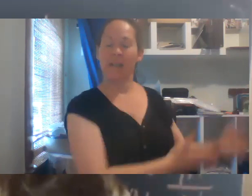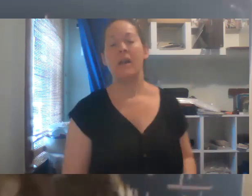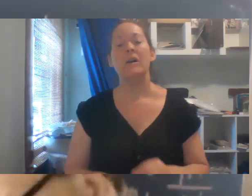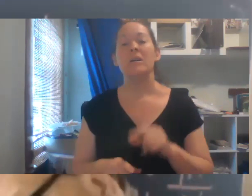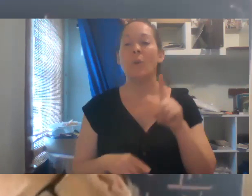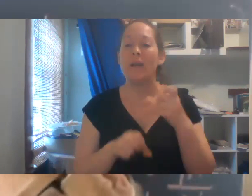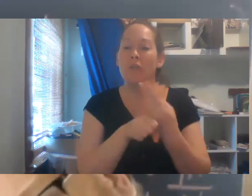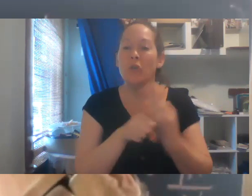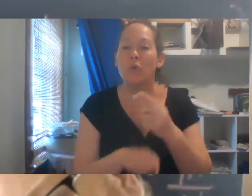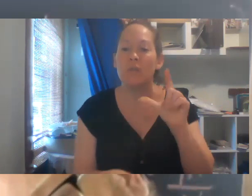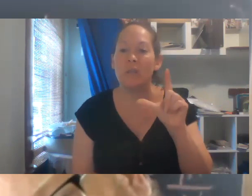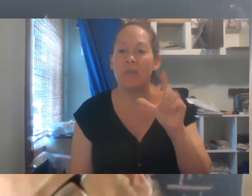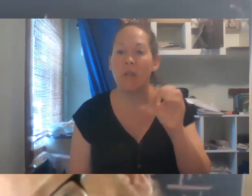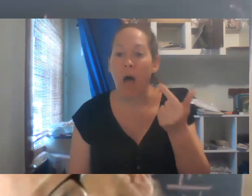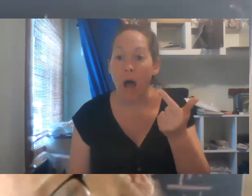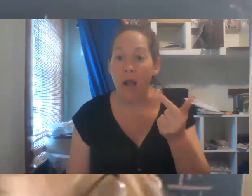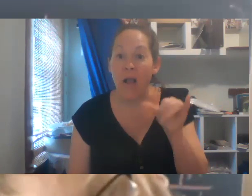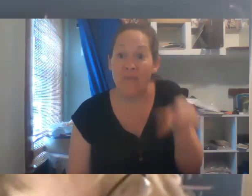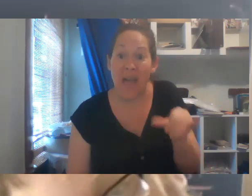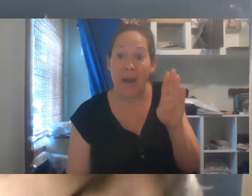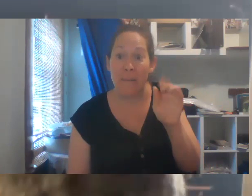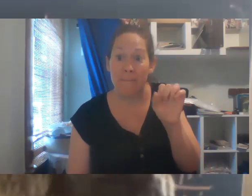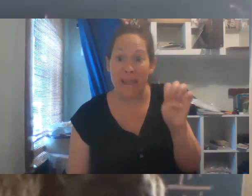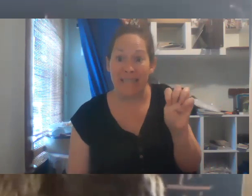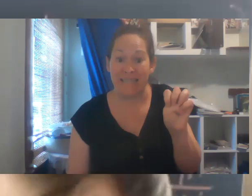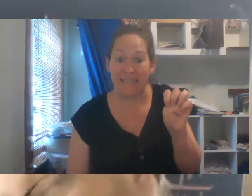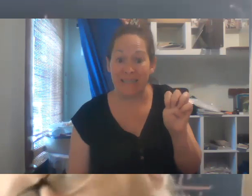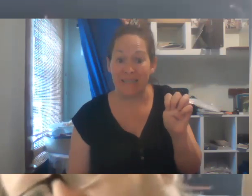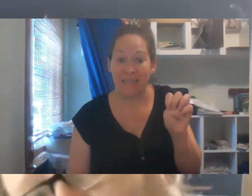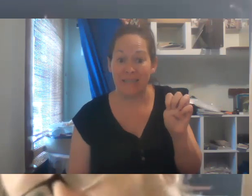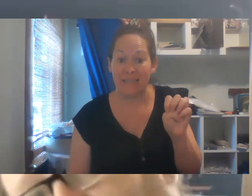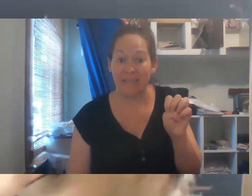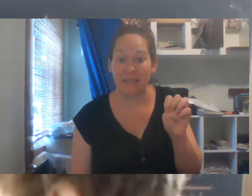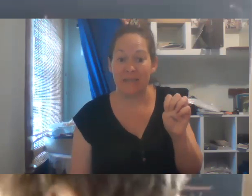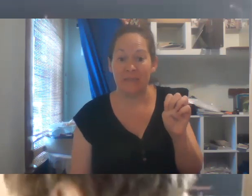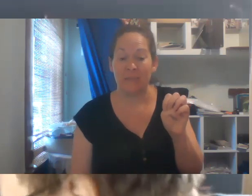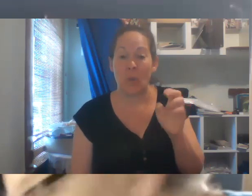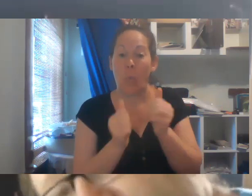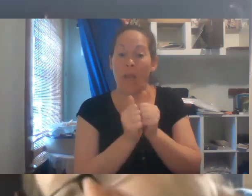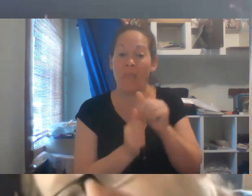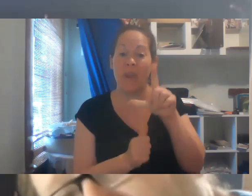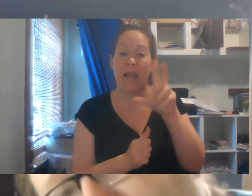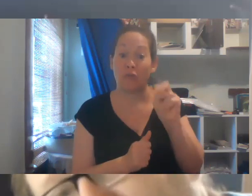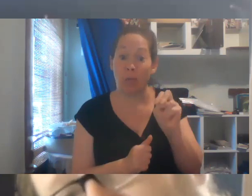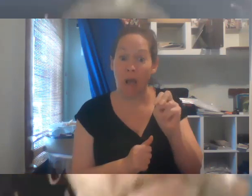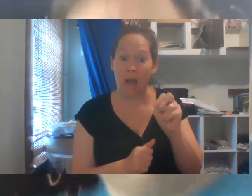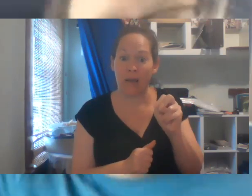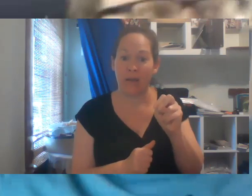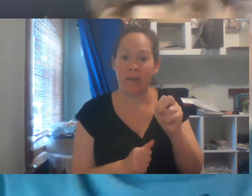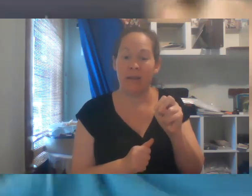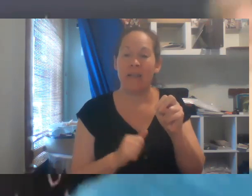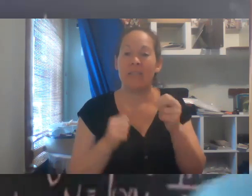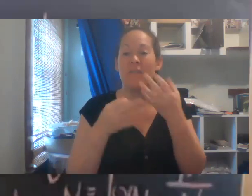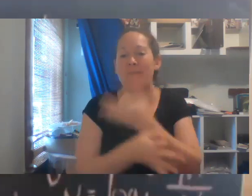log of the base that I have. So I want natural log in front of here. It's going to let me get my variables